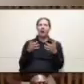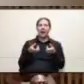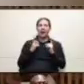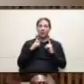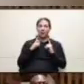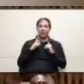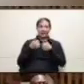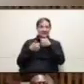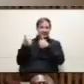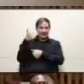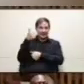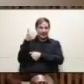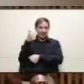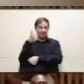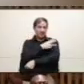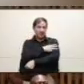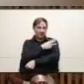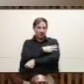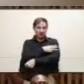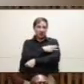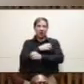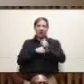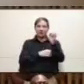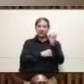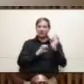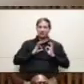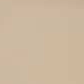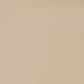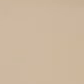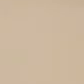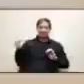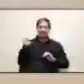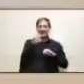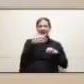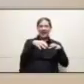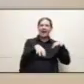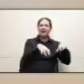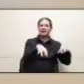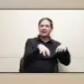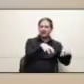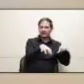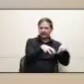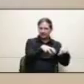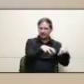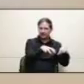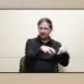manager in the office of the mayor was appointed as an acting